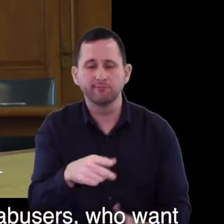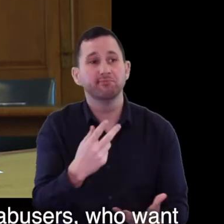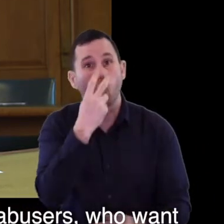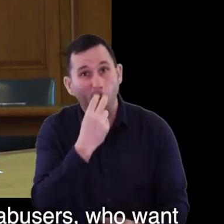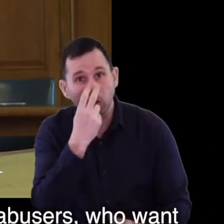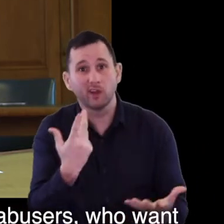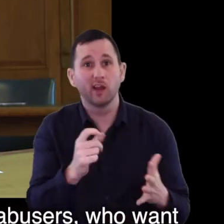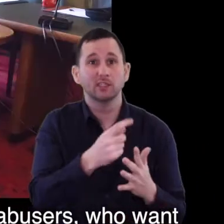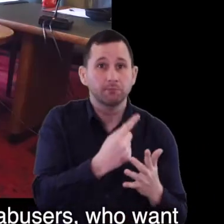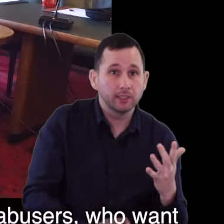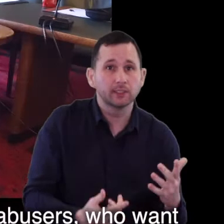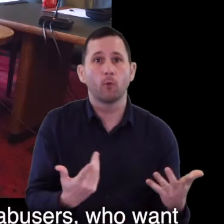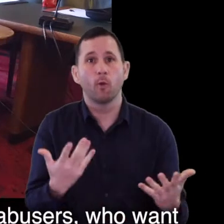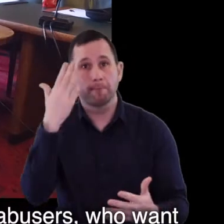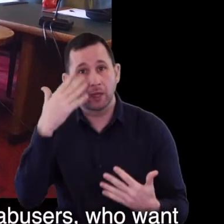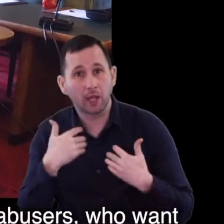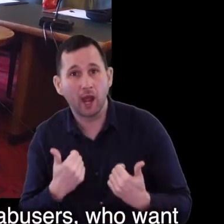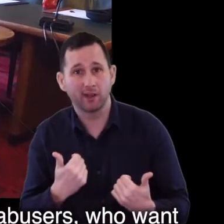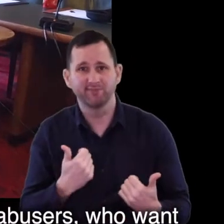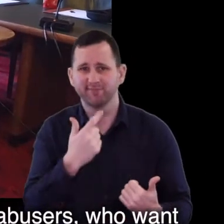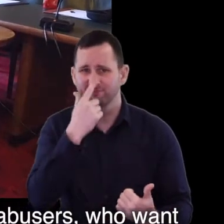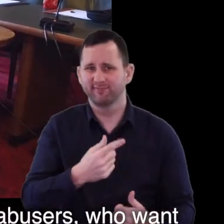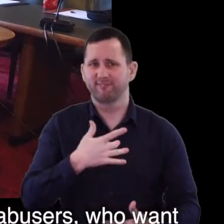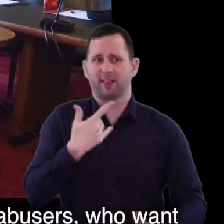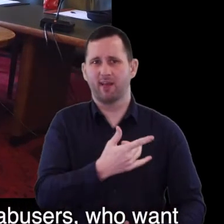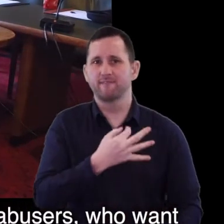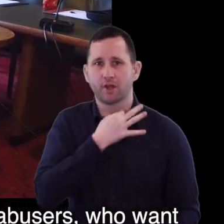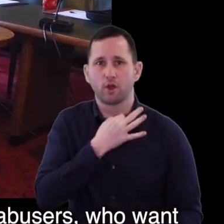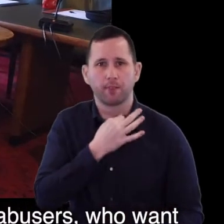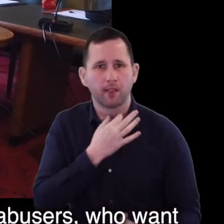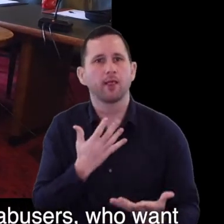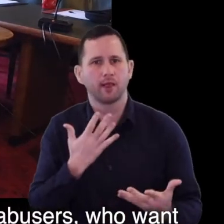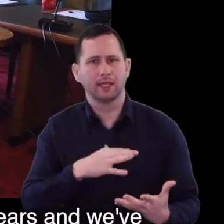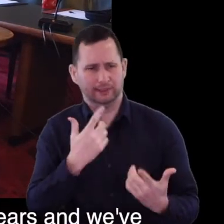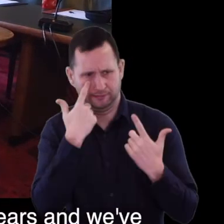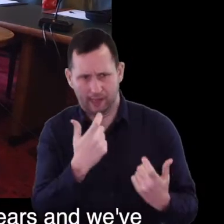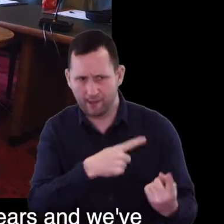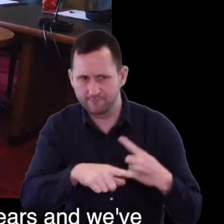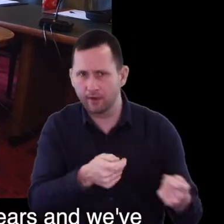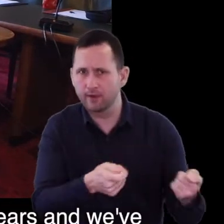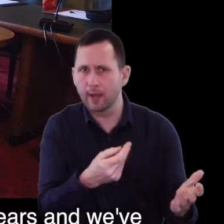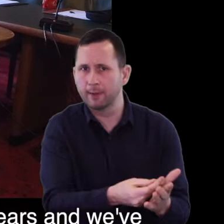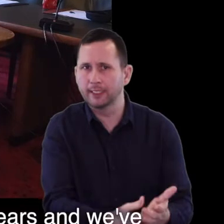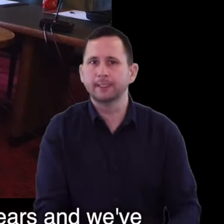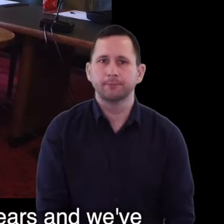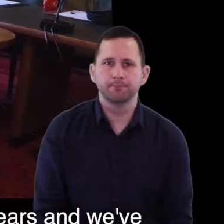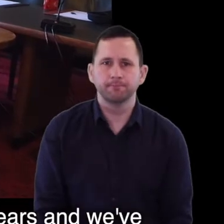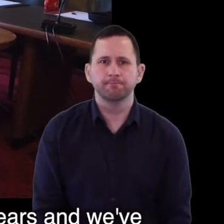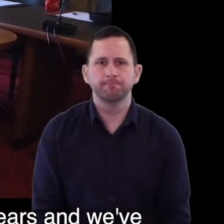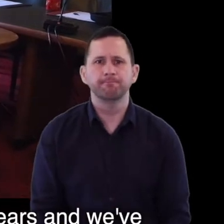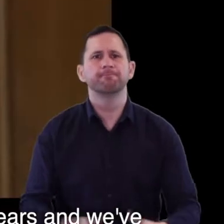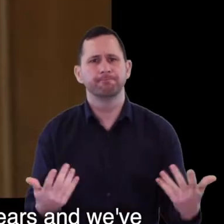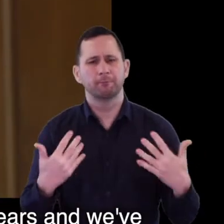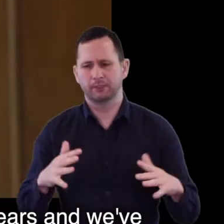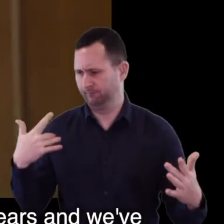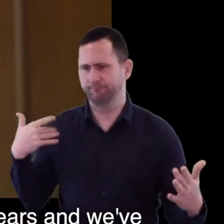health. These things make them vulnerable to scammers, abusers who want to take their money from them. We've been working actively in